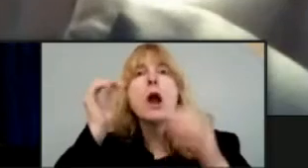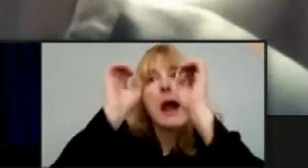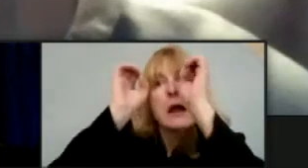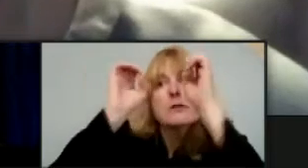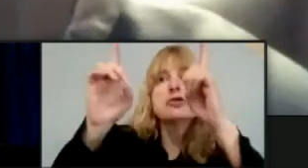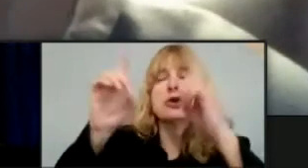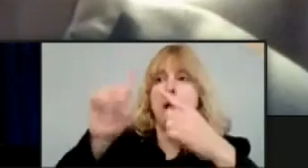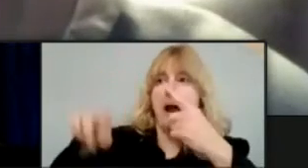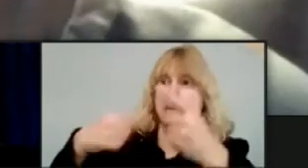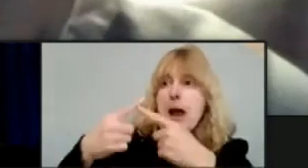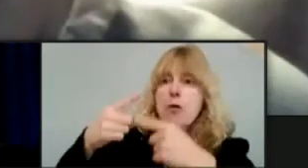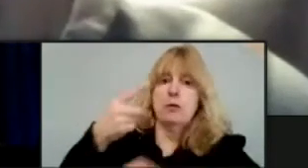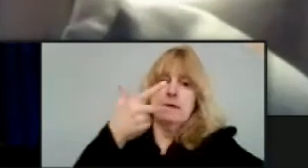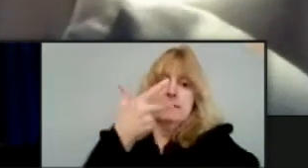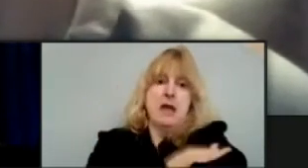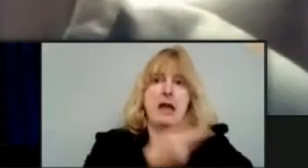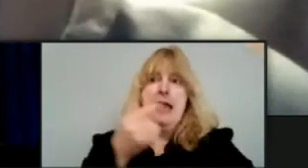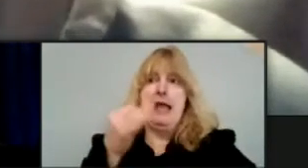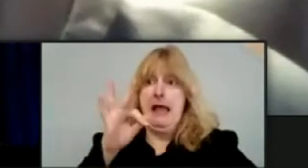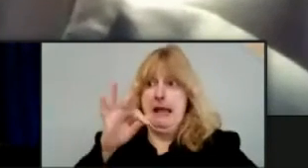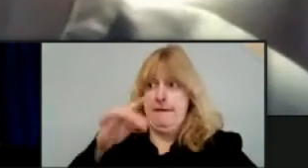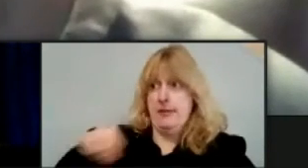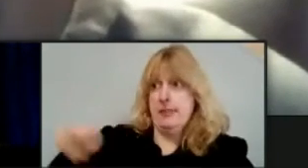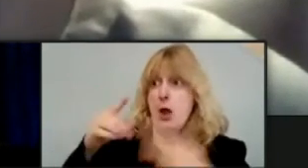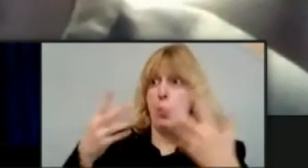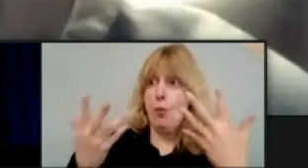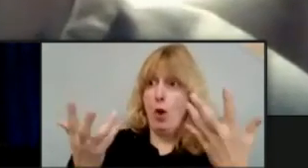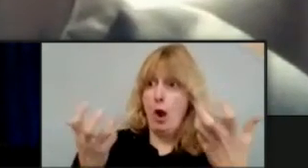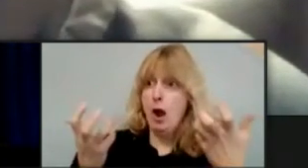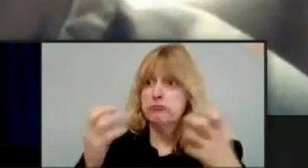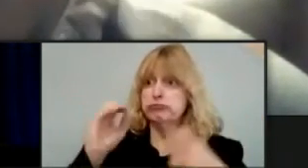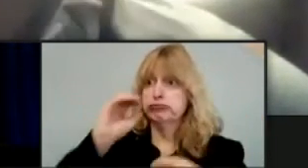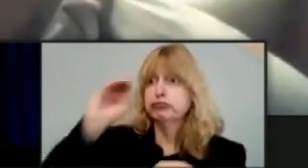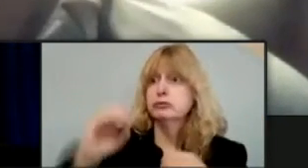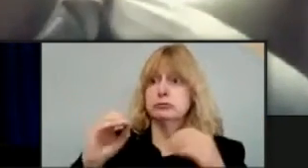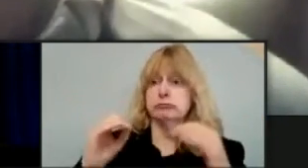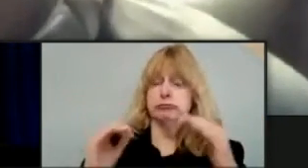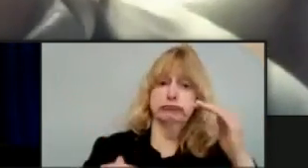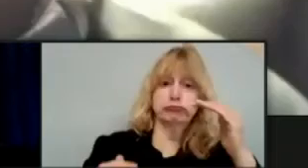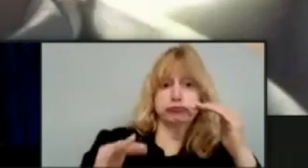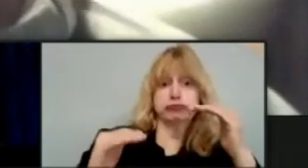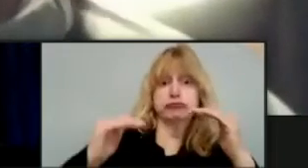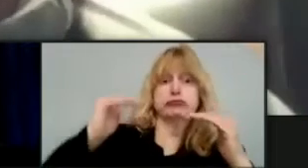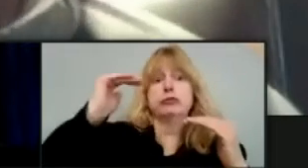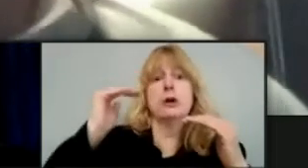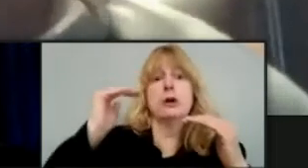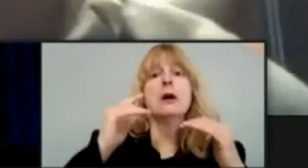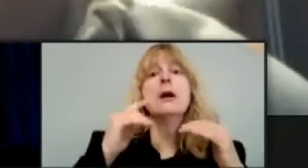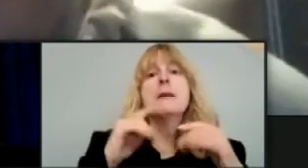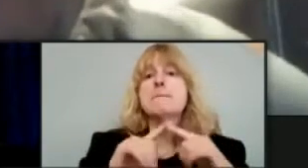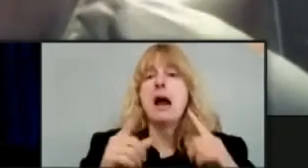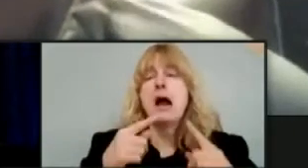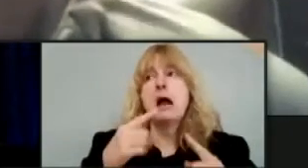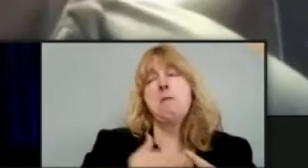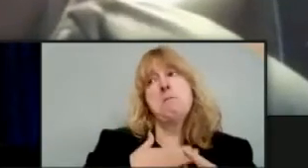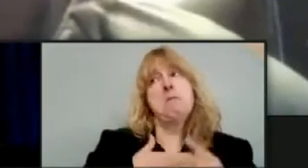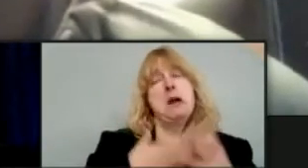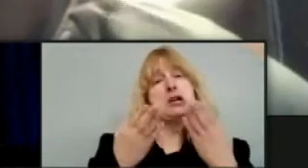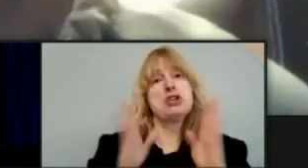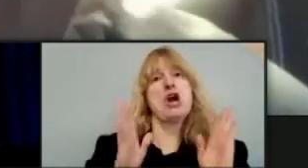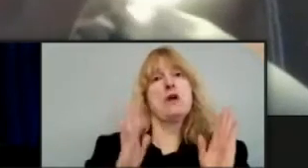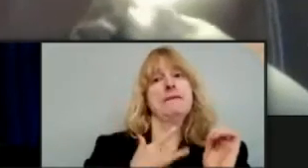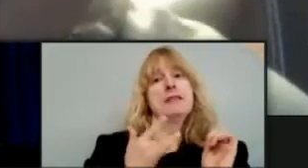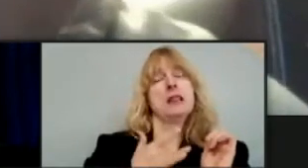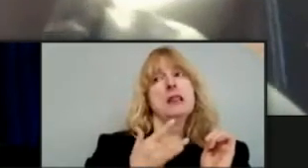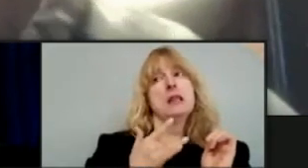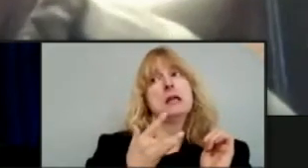get any close to scale with the vaccine. But my general feeling is that people will start saying, well, you